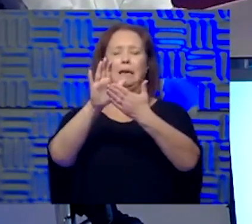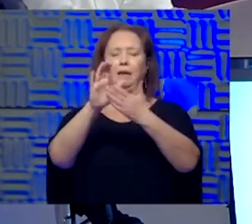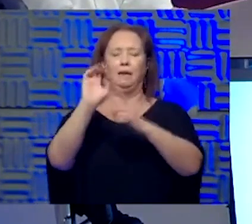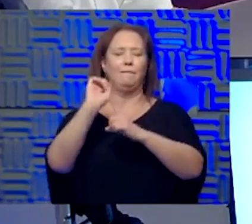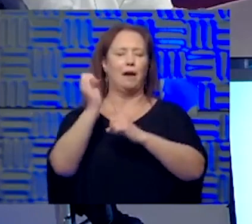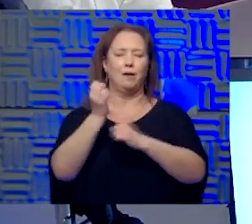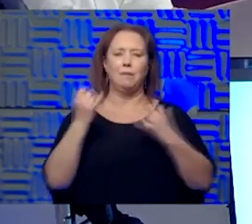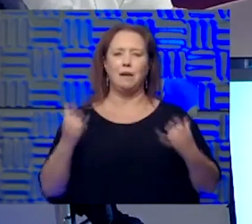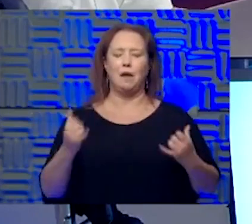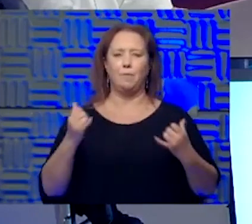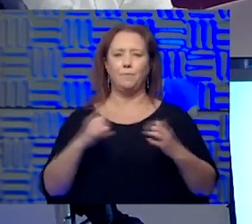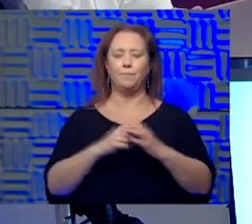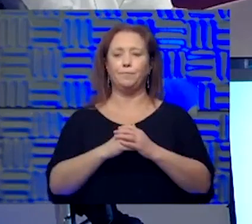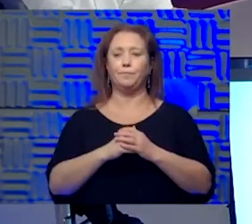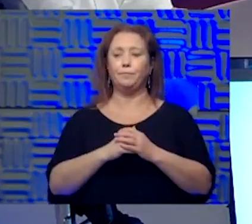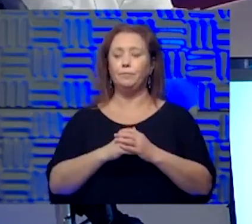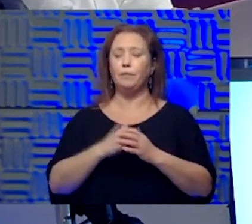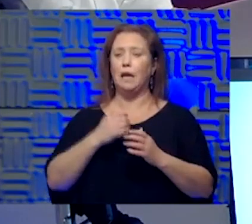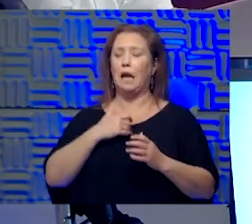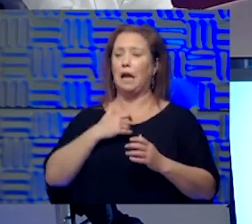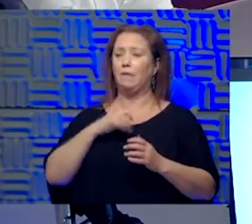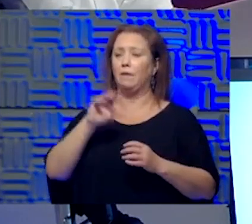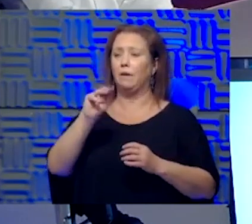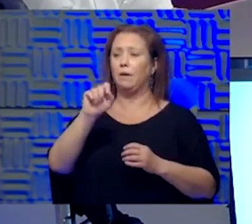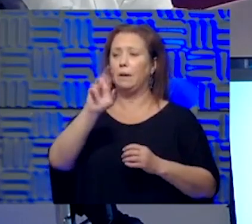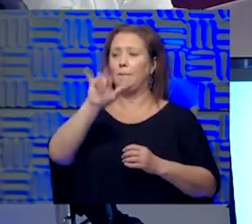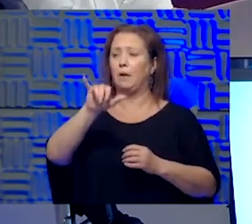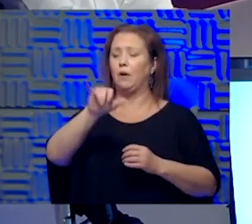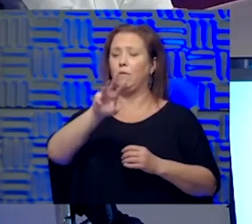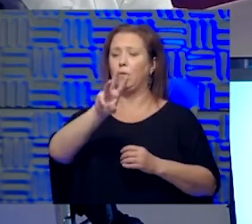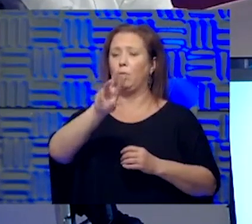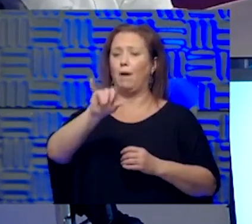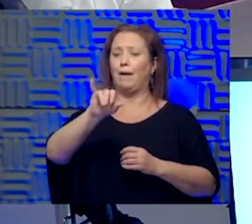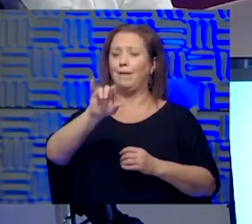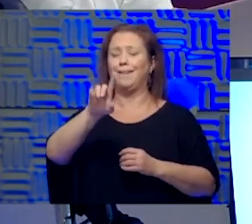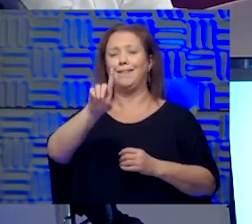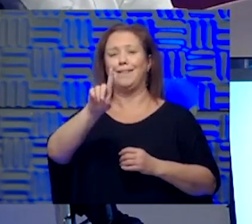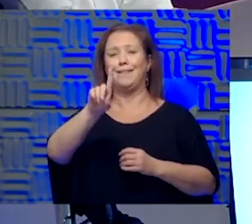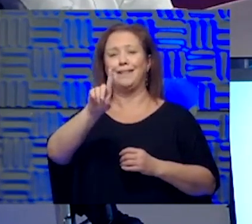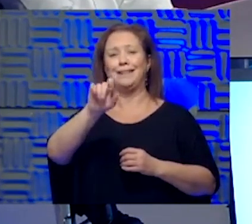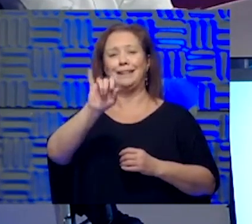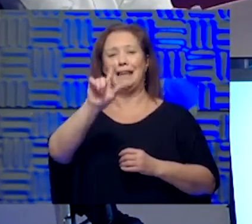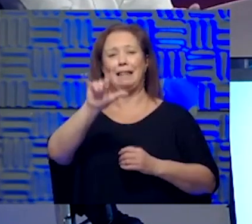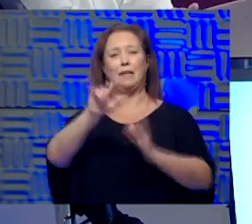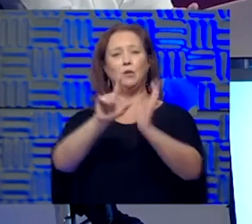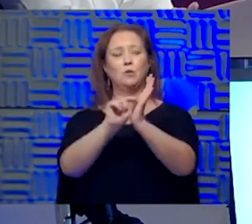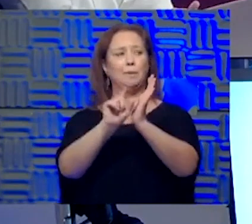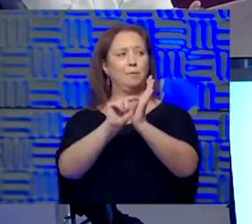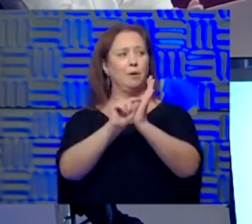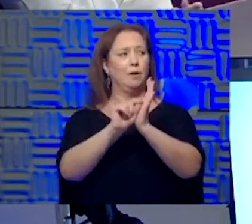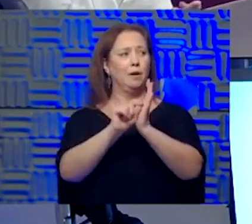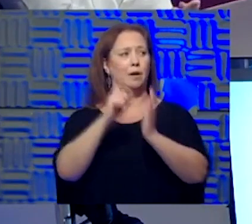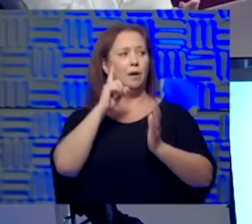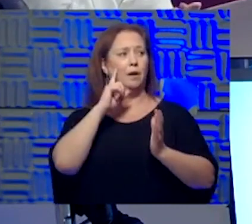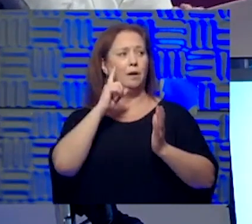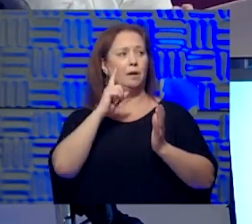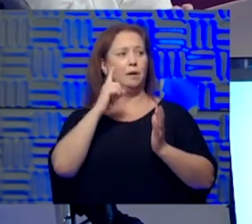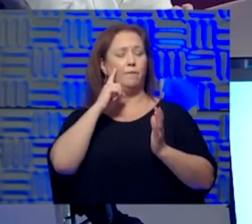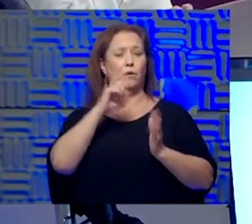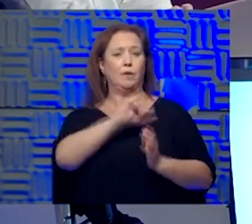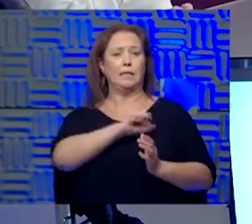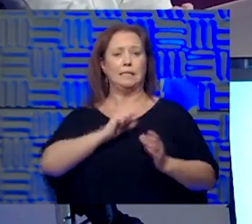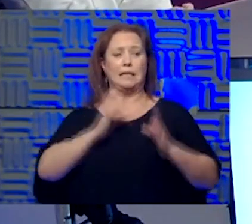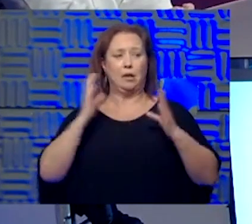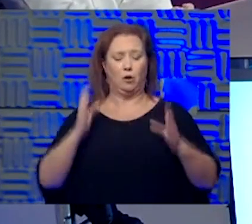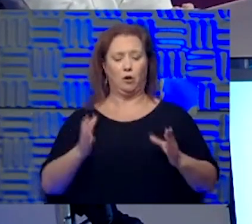Mm-hmm. I have a reporter question. This is Mary from the Wyandotte Daily asking, and it sounds like this might be for the